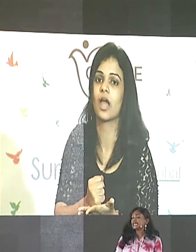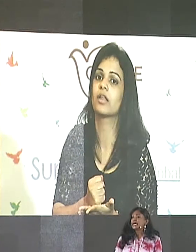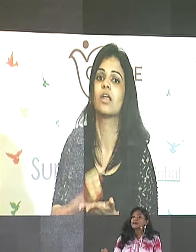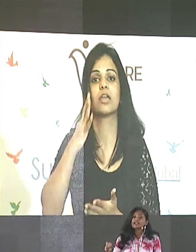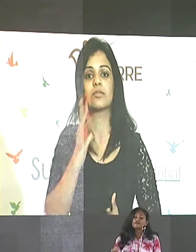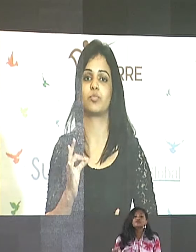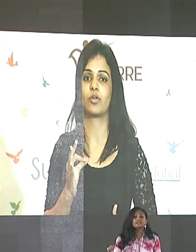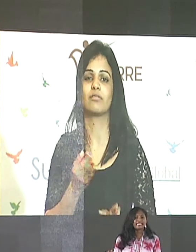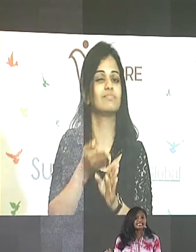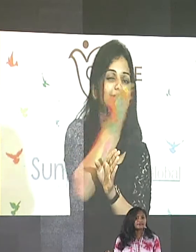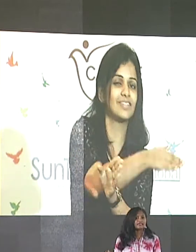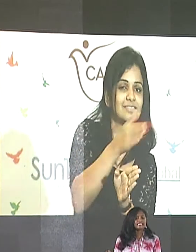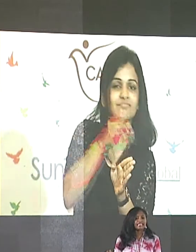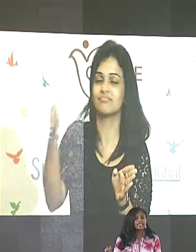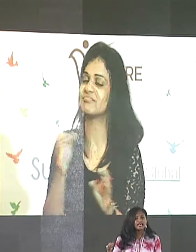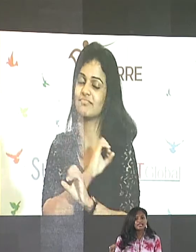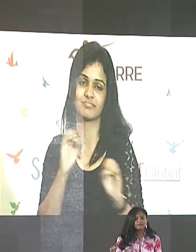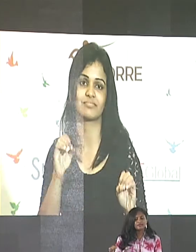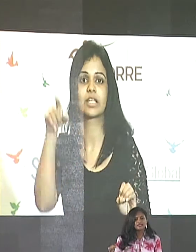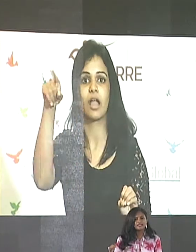disability, but I refuse to let disability